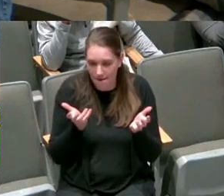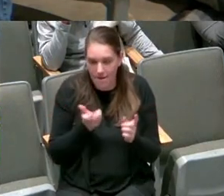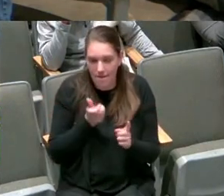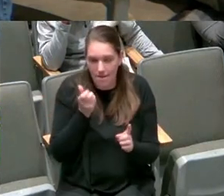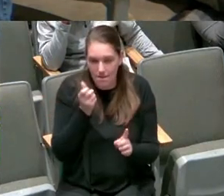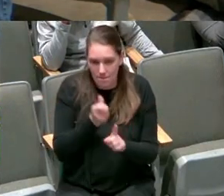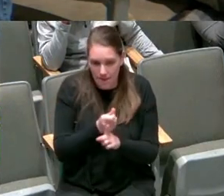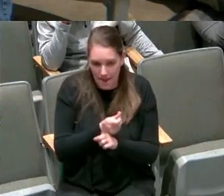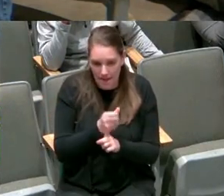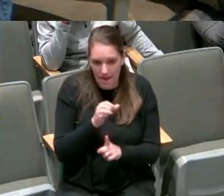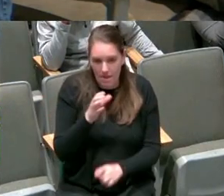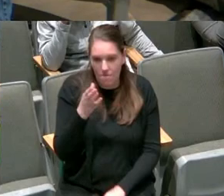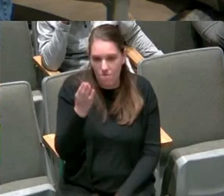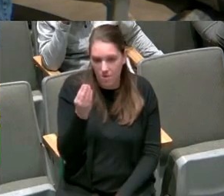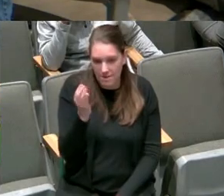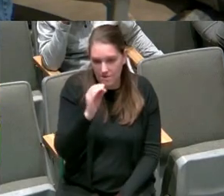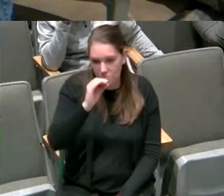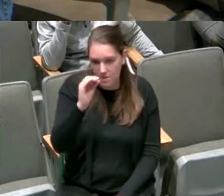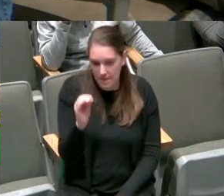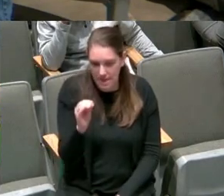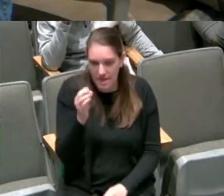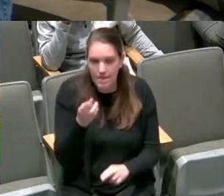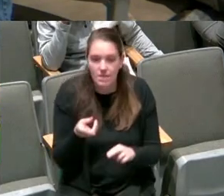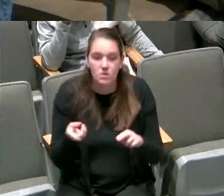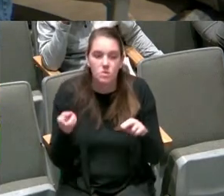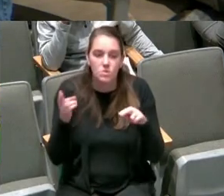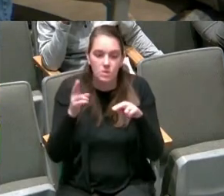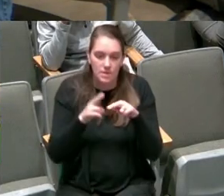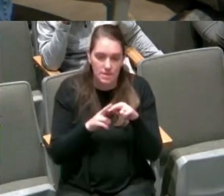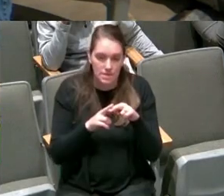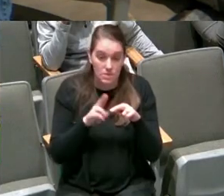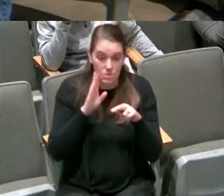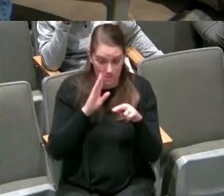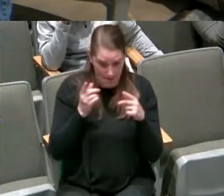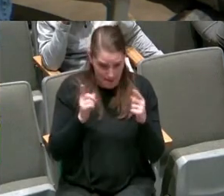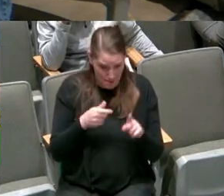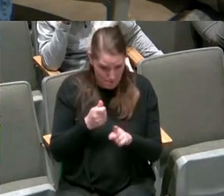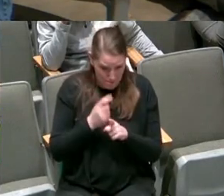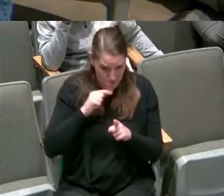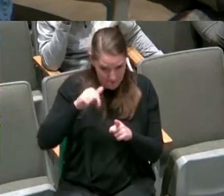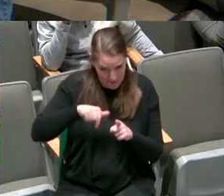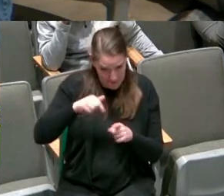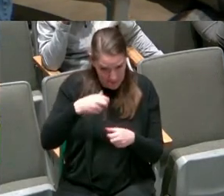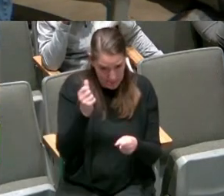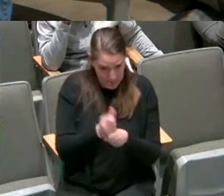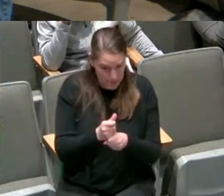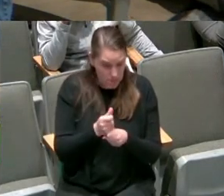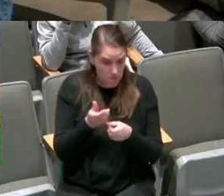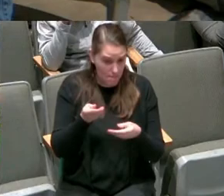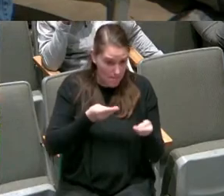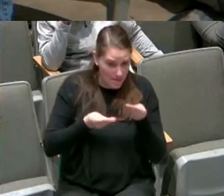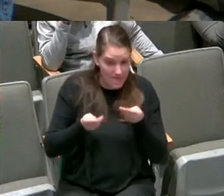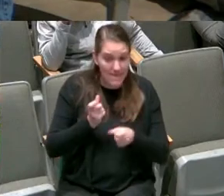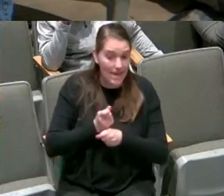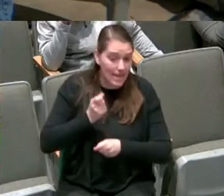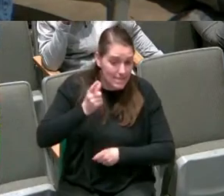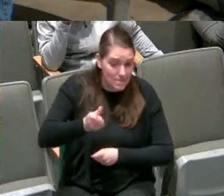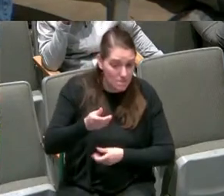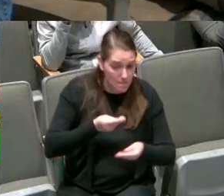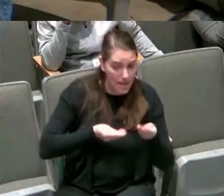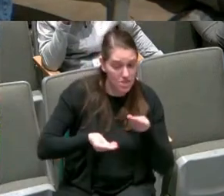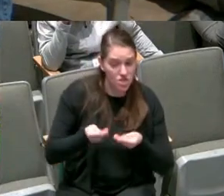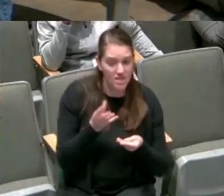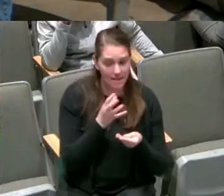14 increase is going to do will happen to this year's budget for next year's budget